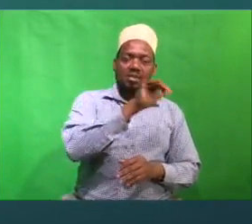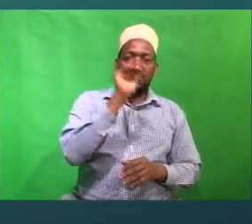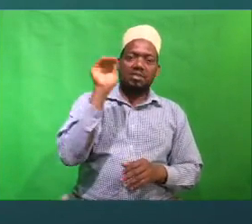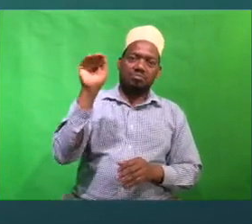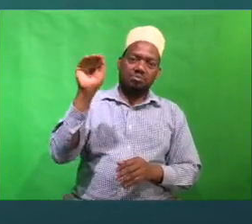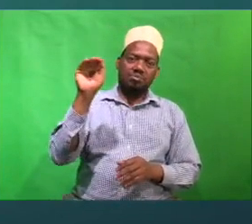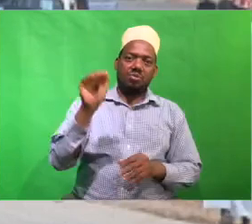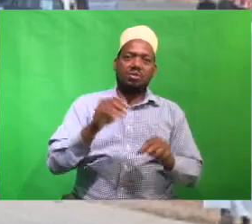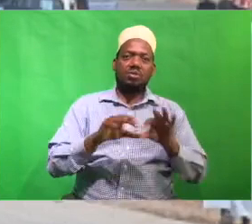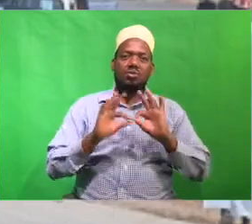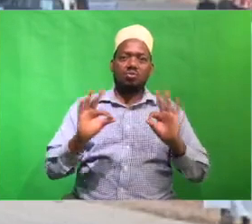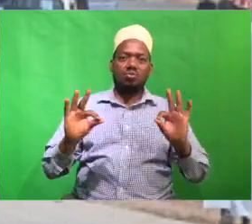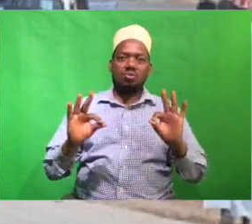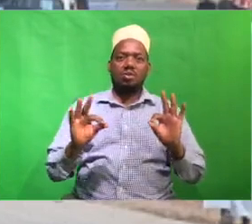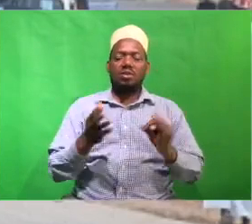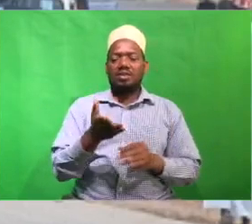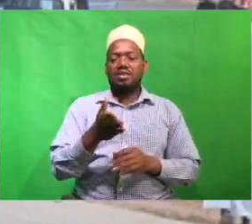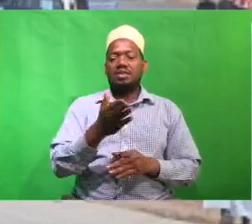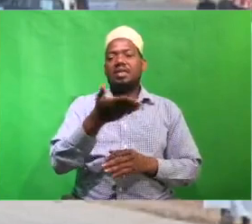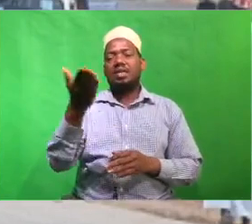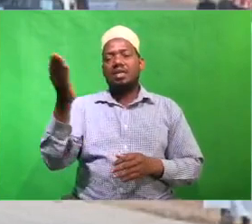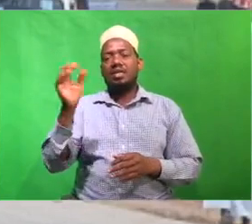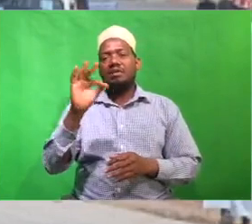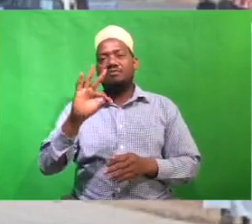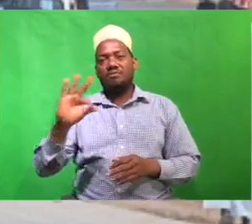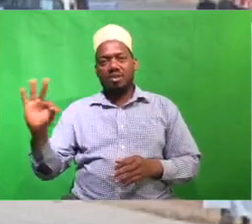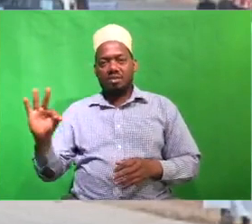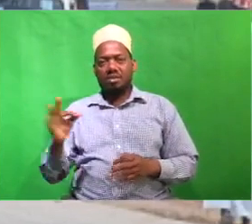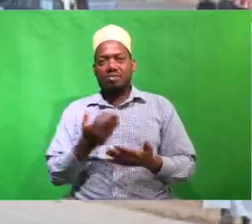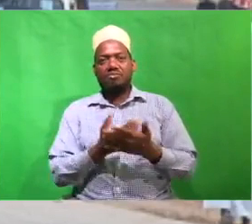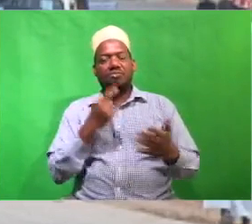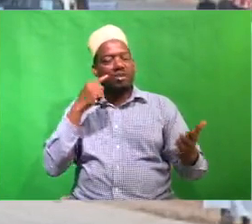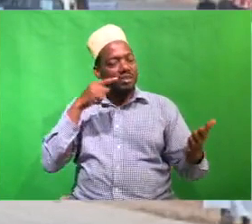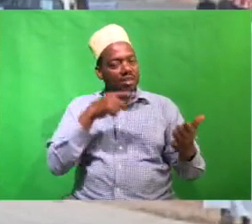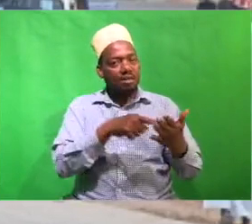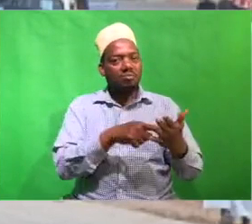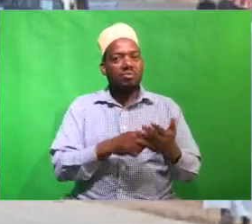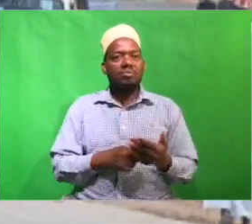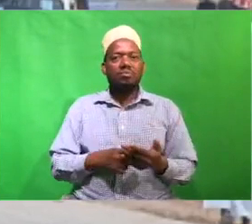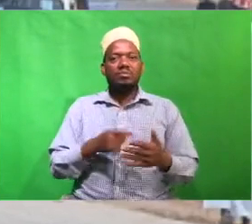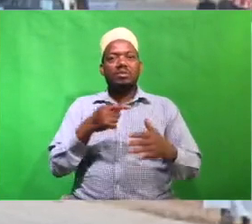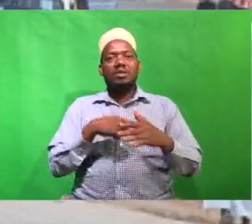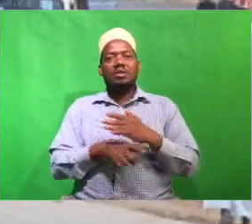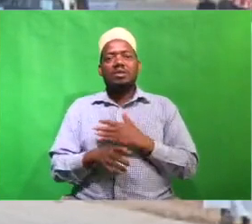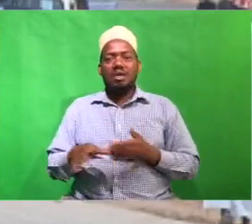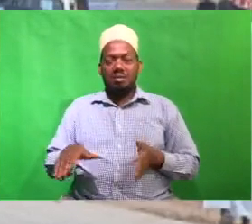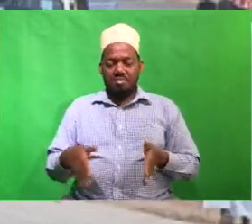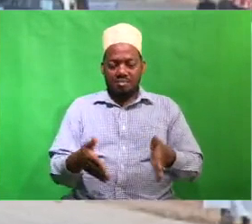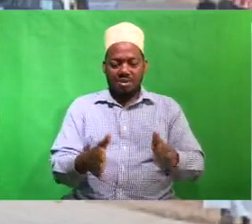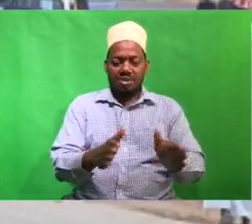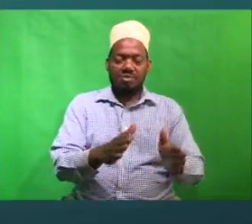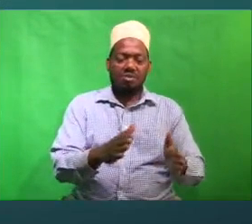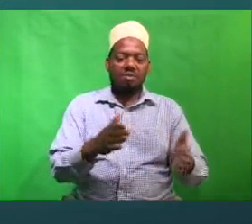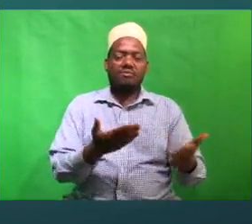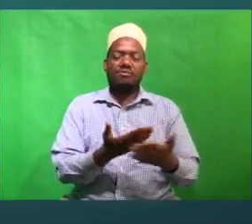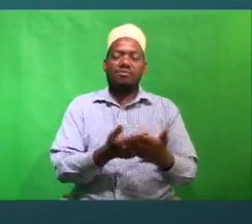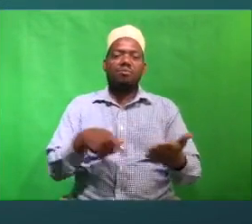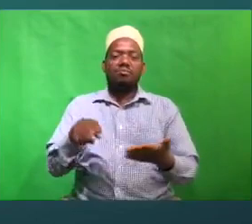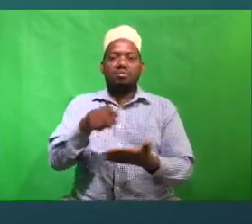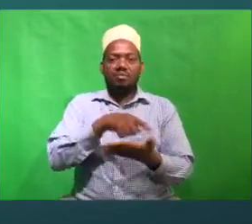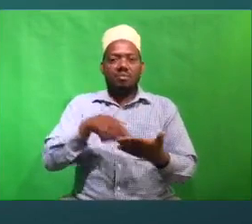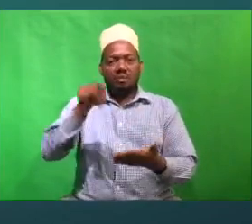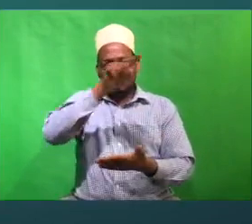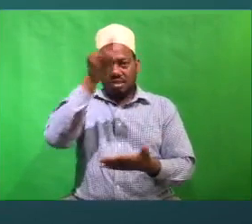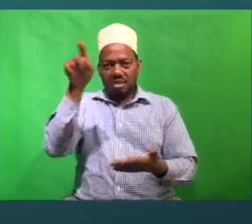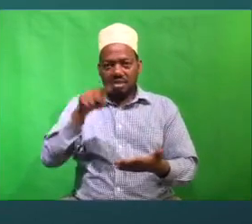available. So also this is another factor about transport. For example, in the main roads from Zanzibar town to